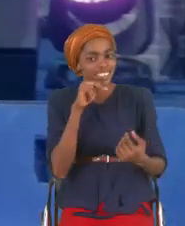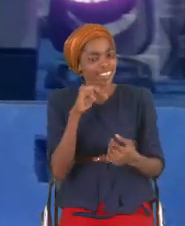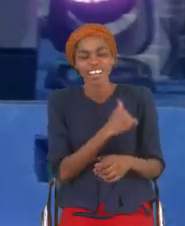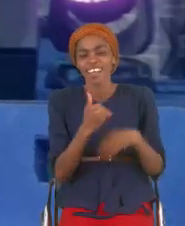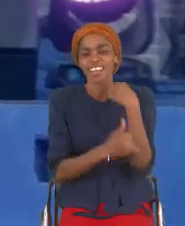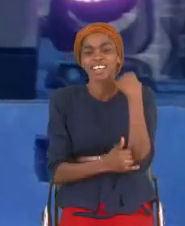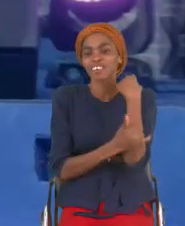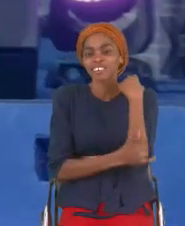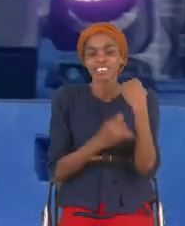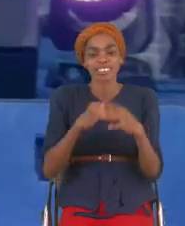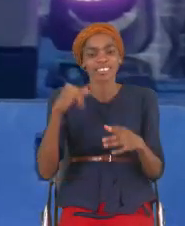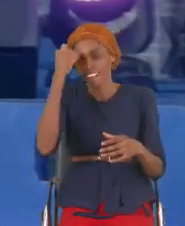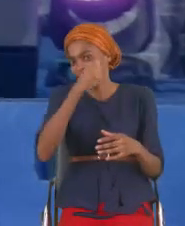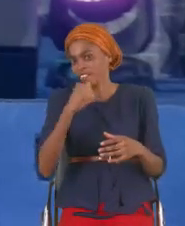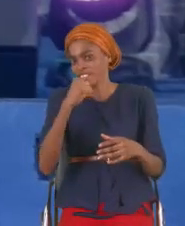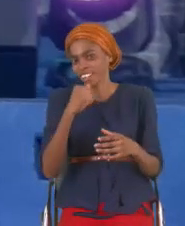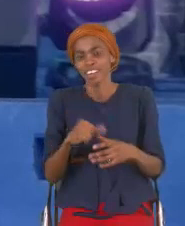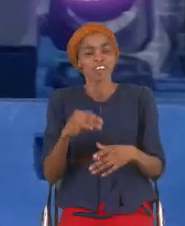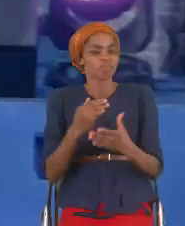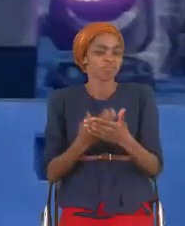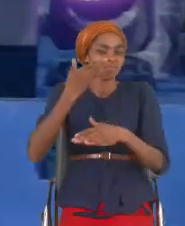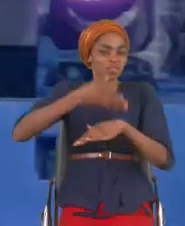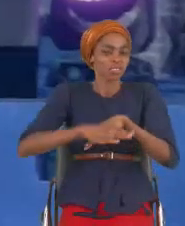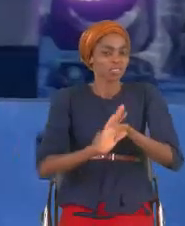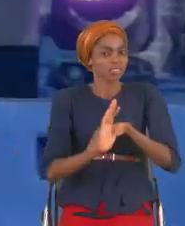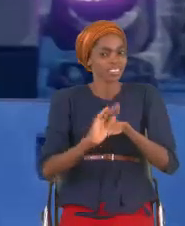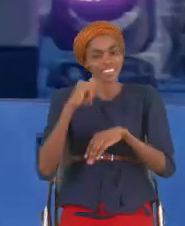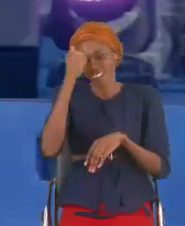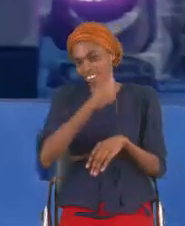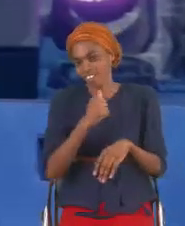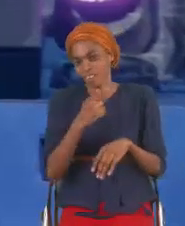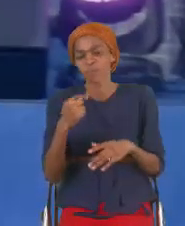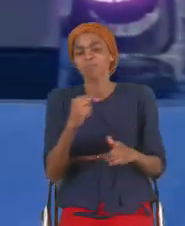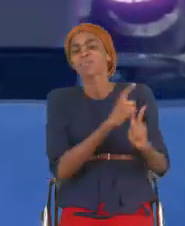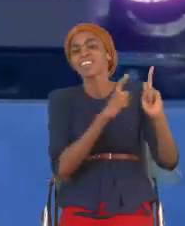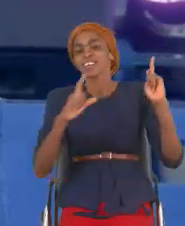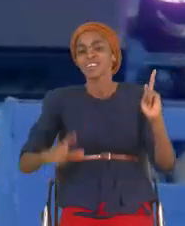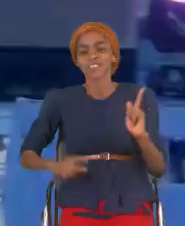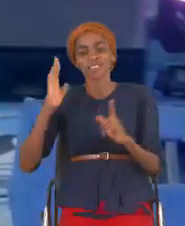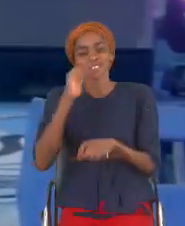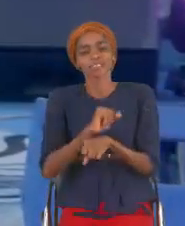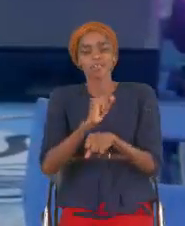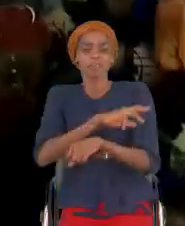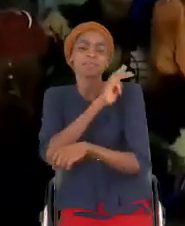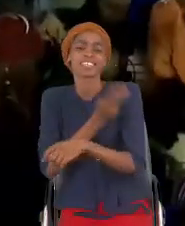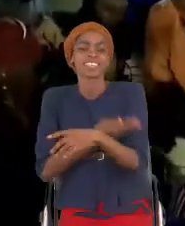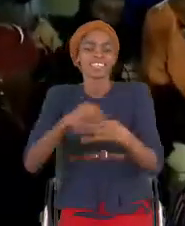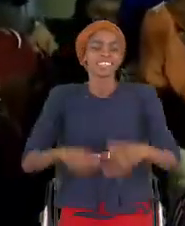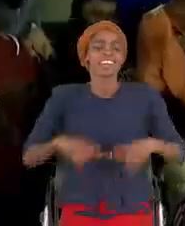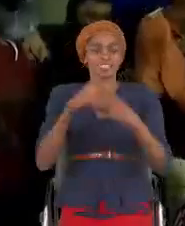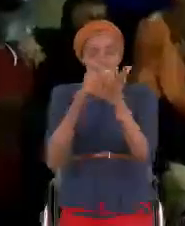in Africa, beyond Africa, the Lord will work mightily in your life.